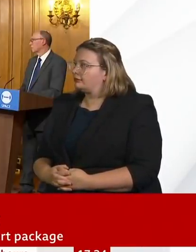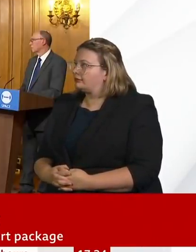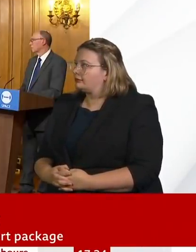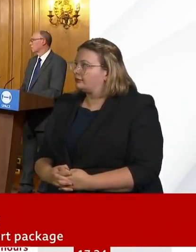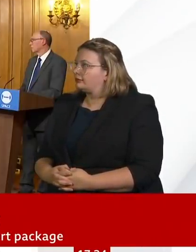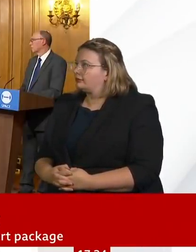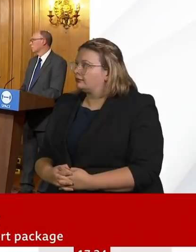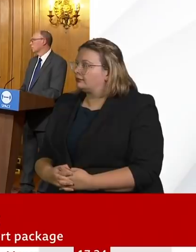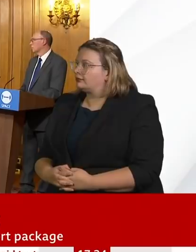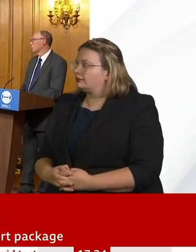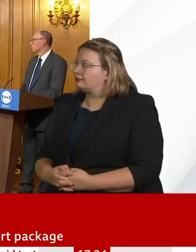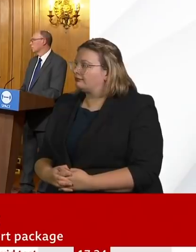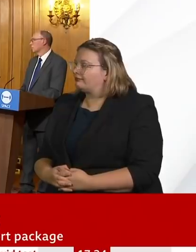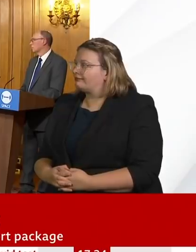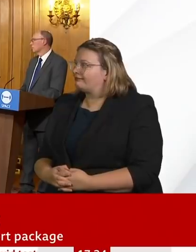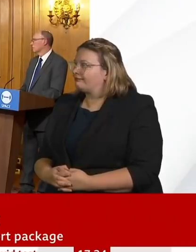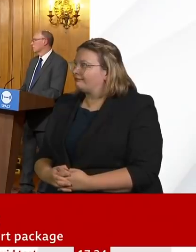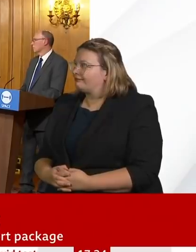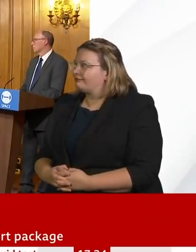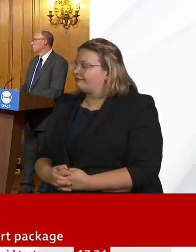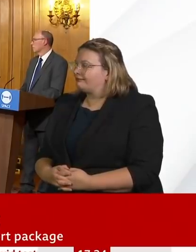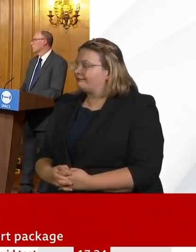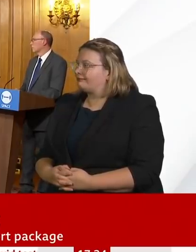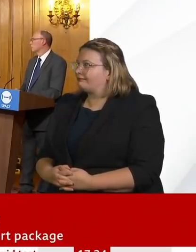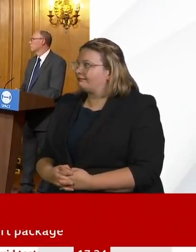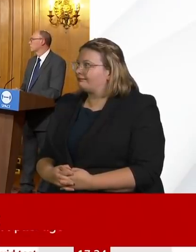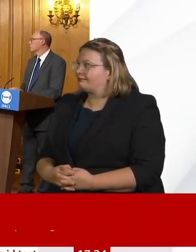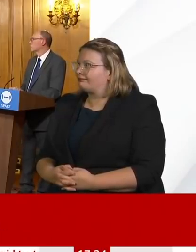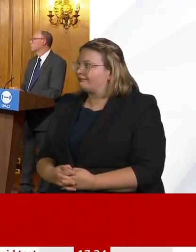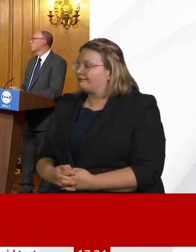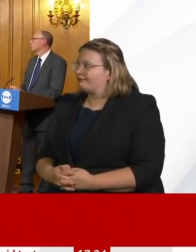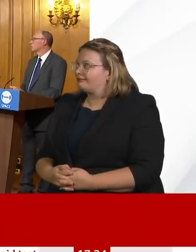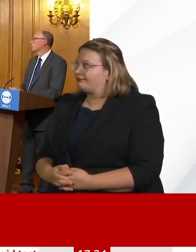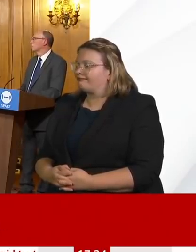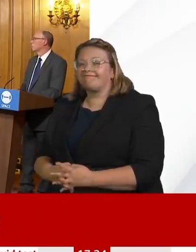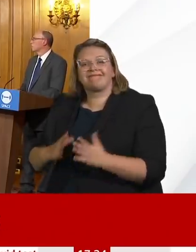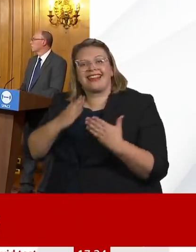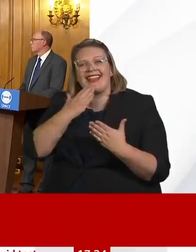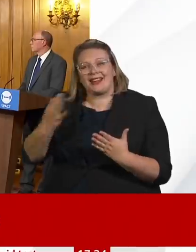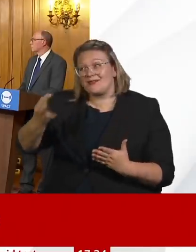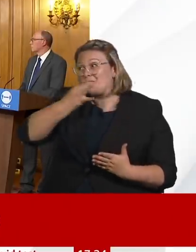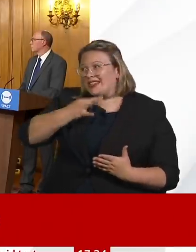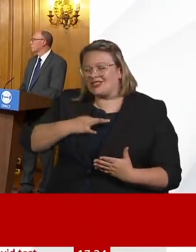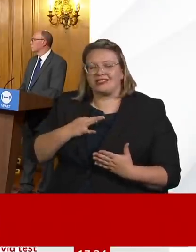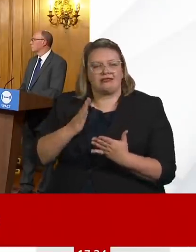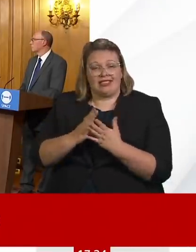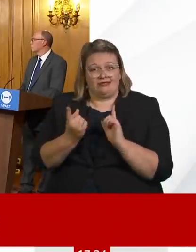So, thank you for the question. My retort is rather simple, really,